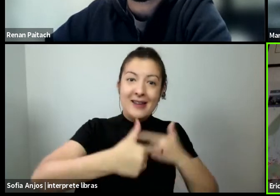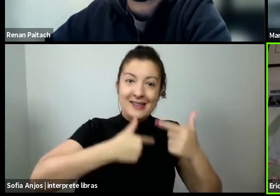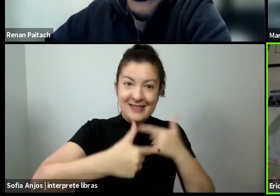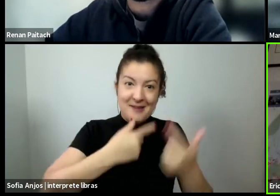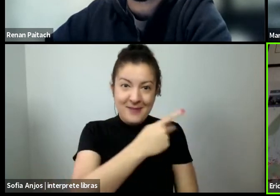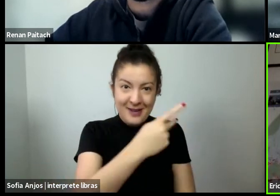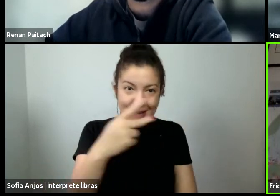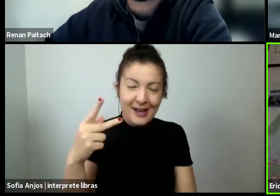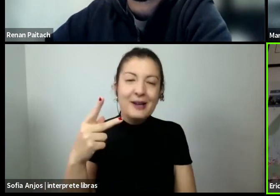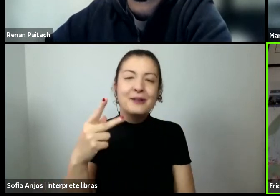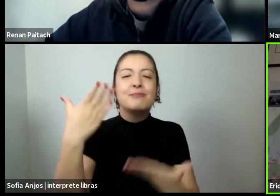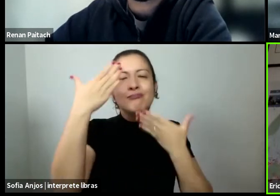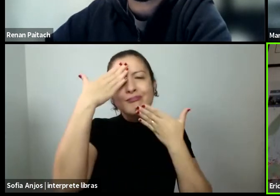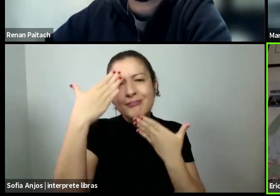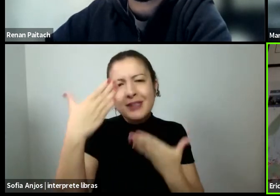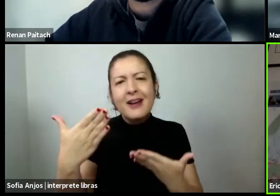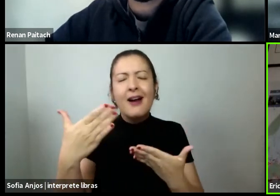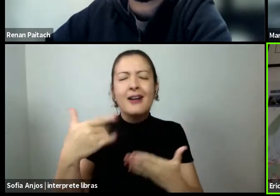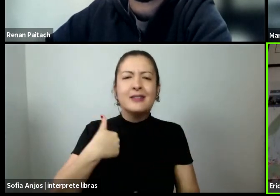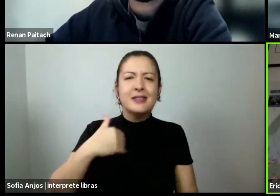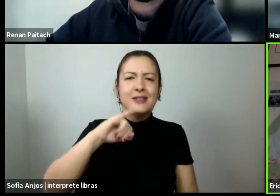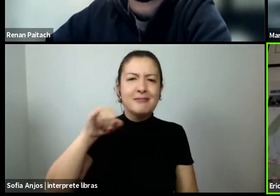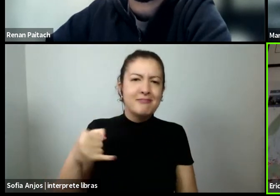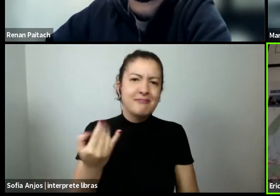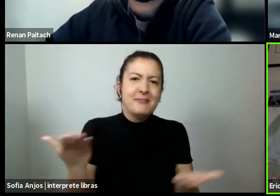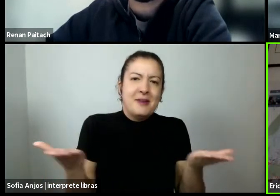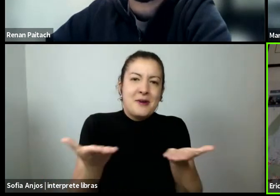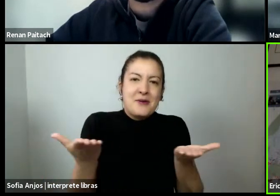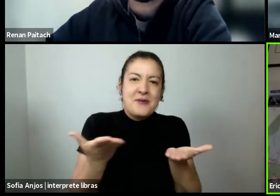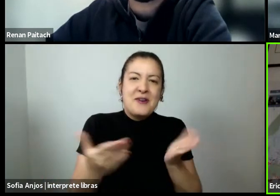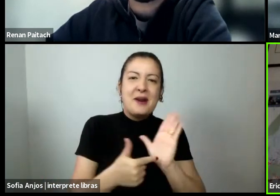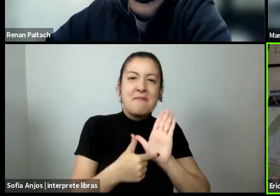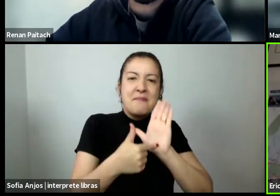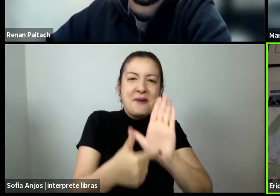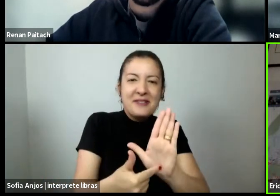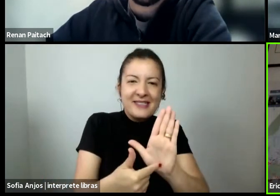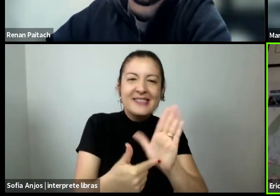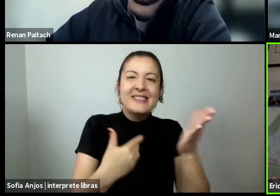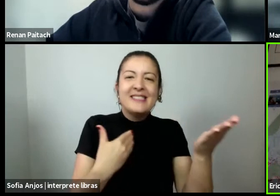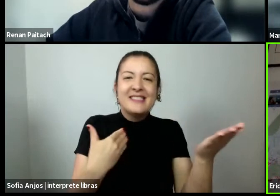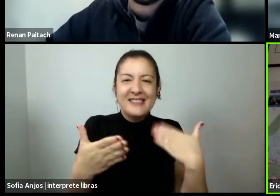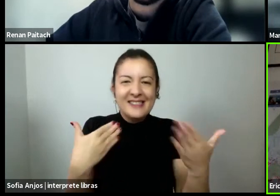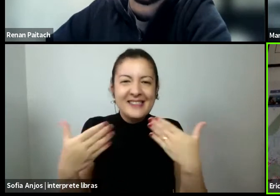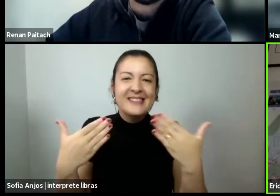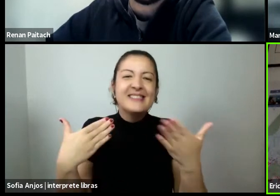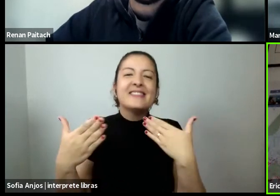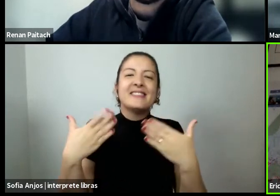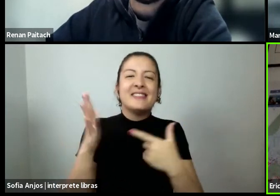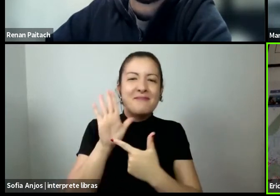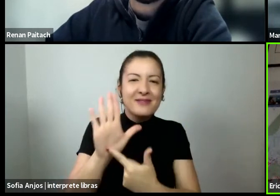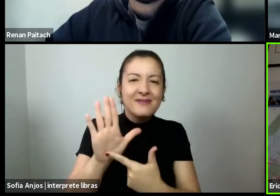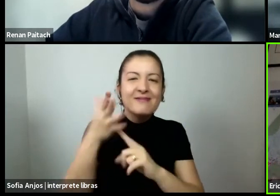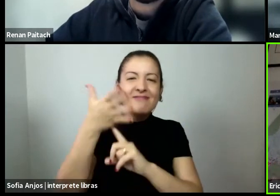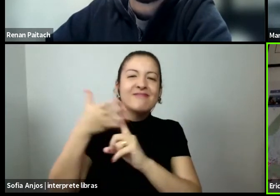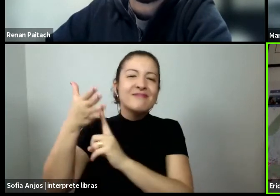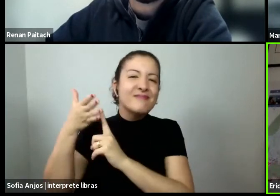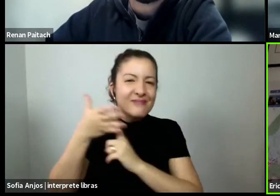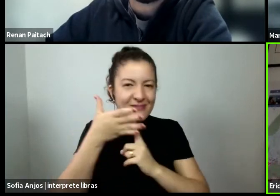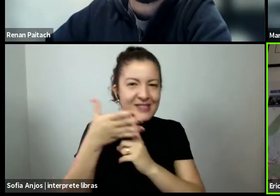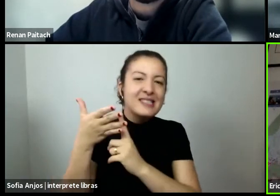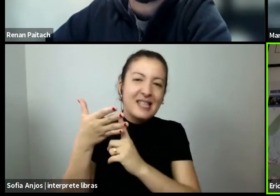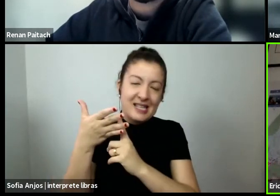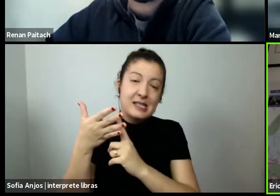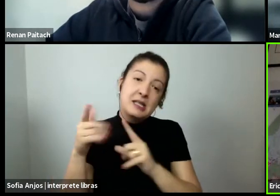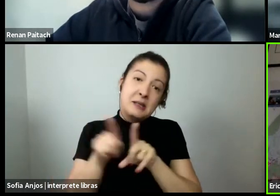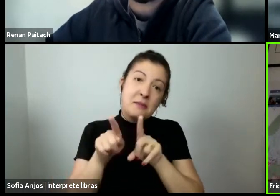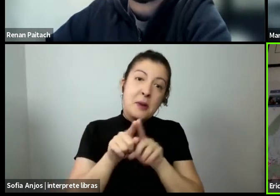talk and introduce our IMA process to the researchers working in this region, and look forward